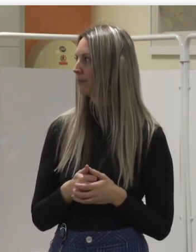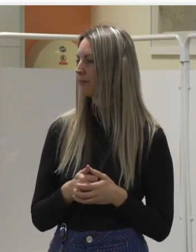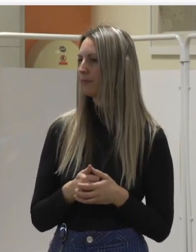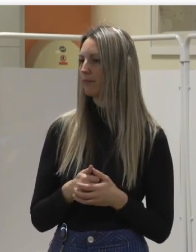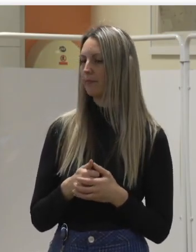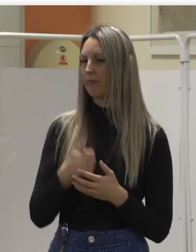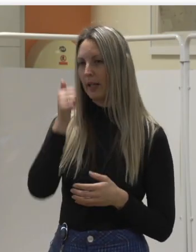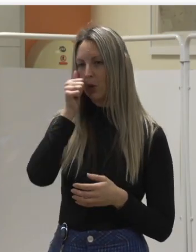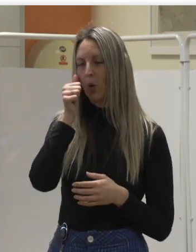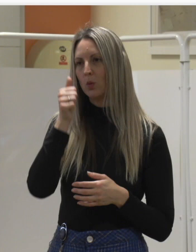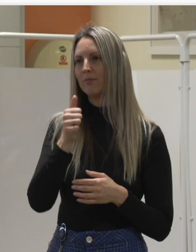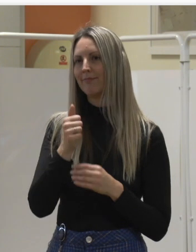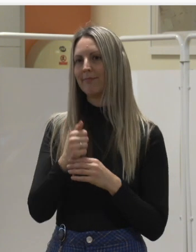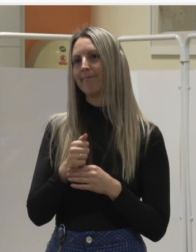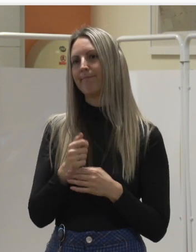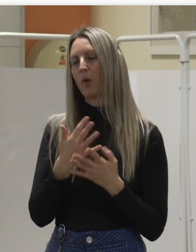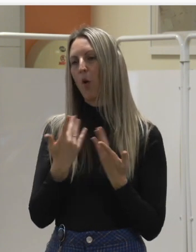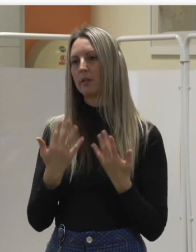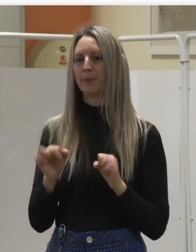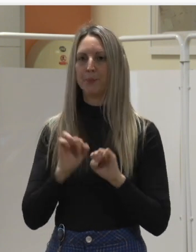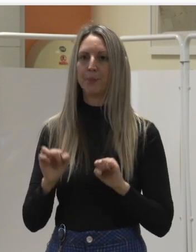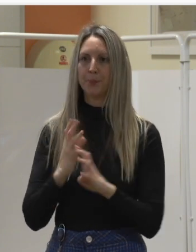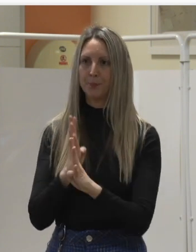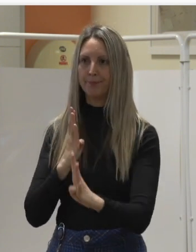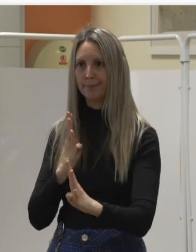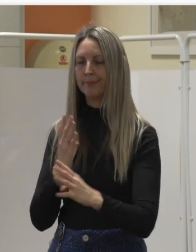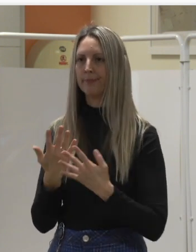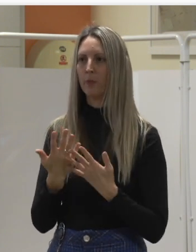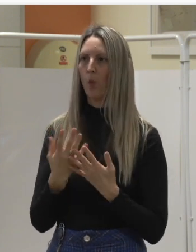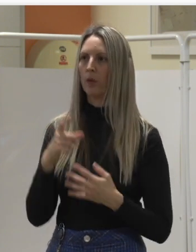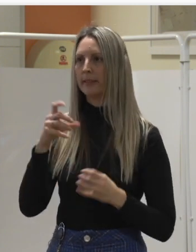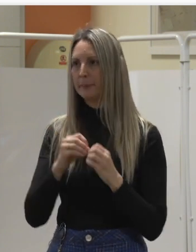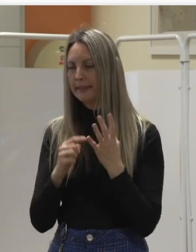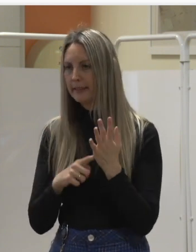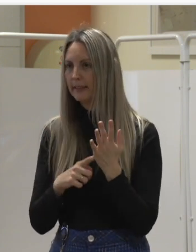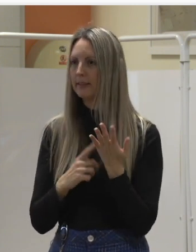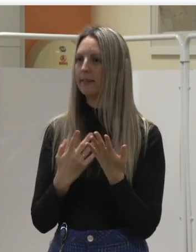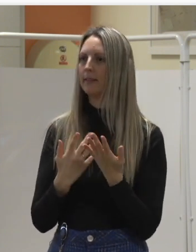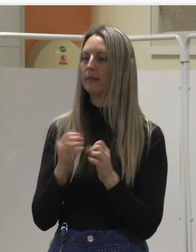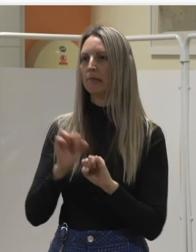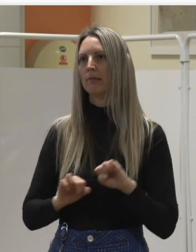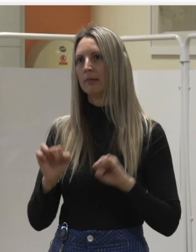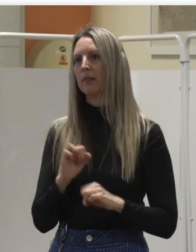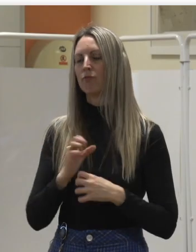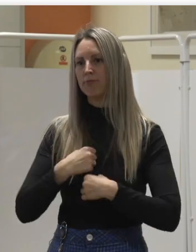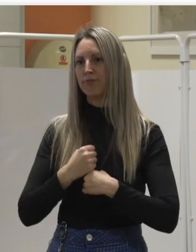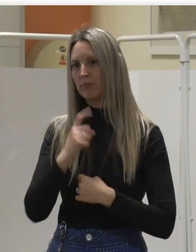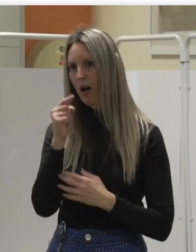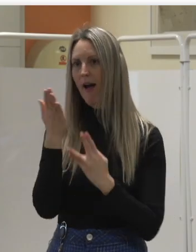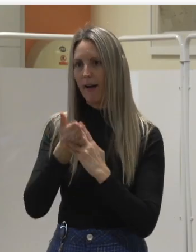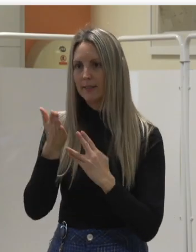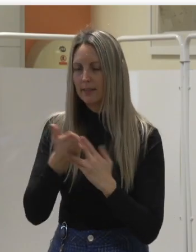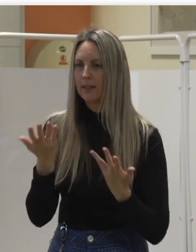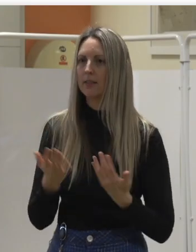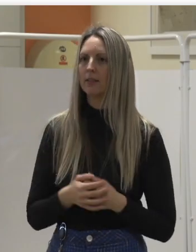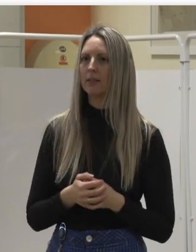for people who have the condition, people who treat the condition like us as well. So there may be lots of